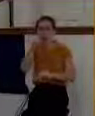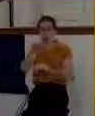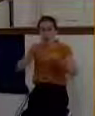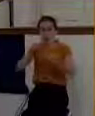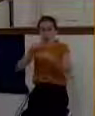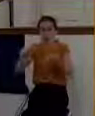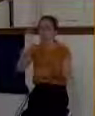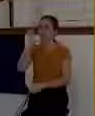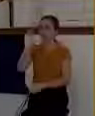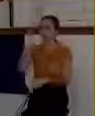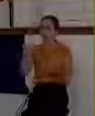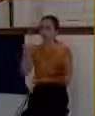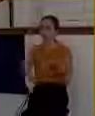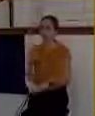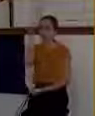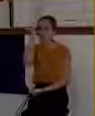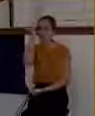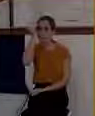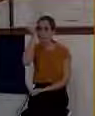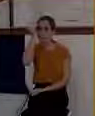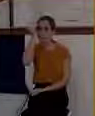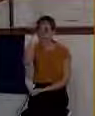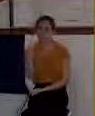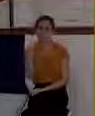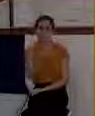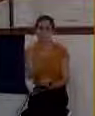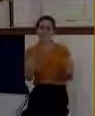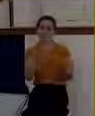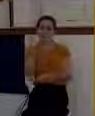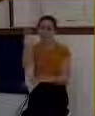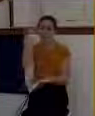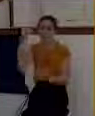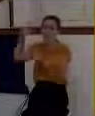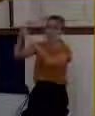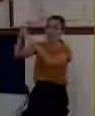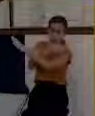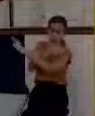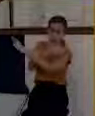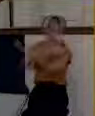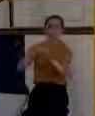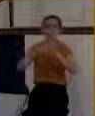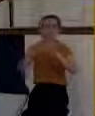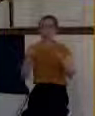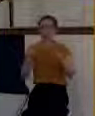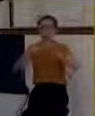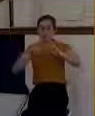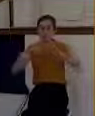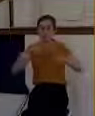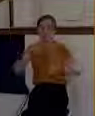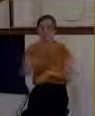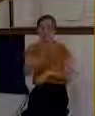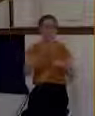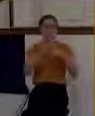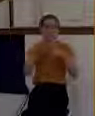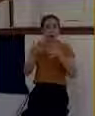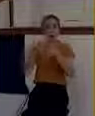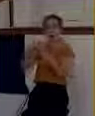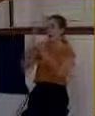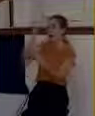disobedience, the prophecy that he gave is still going to come to pass. When judgment would come, Bethel would